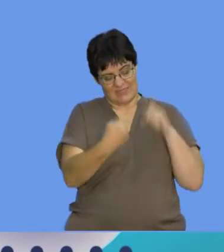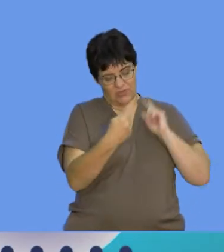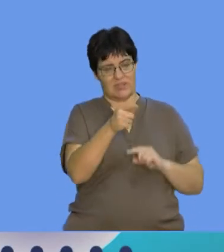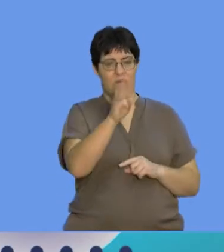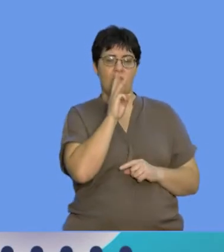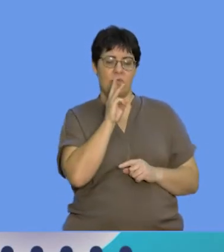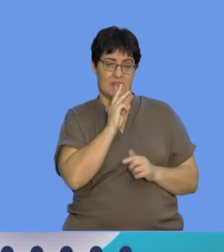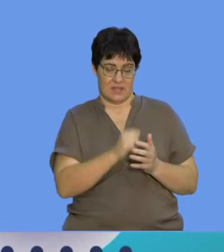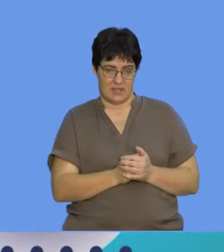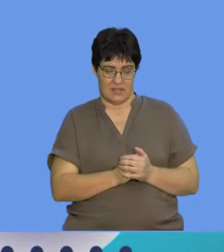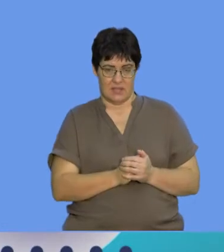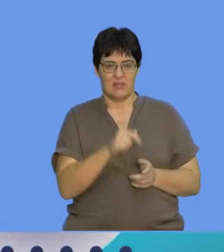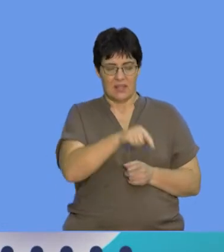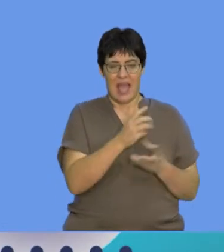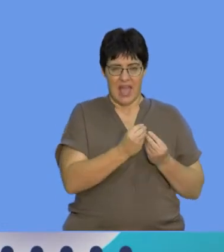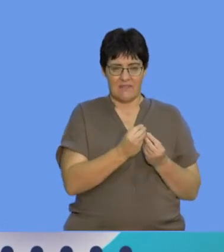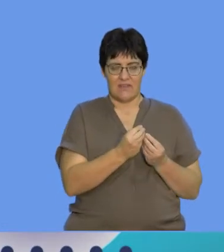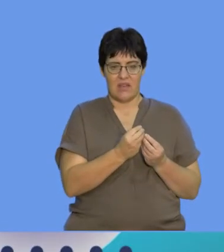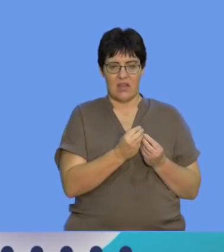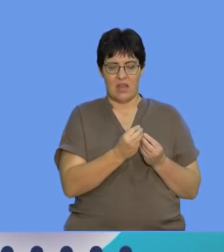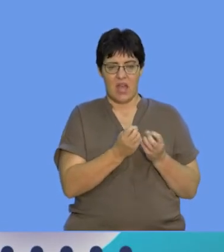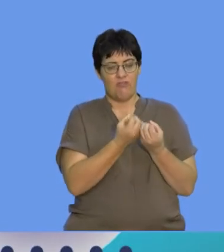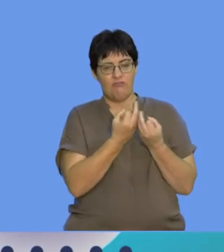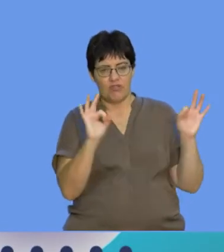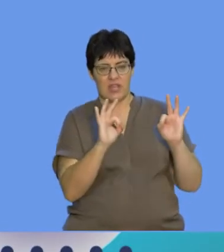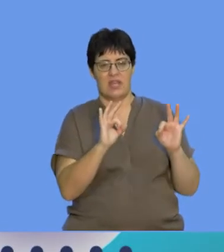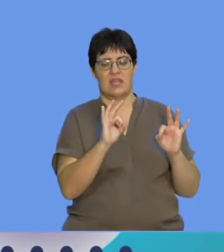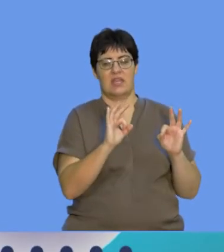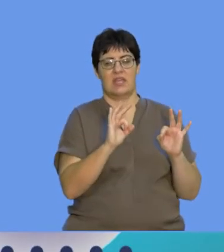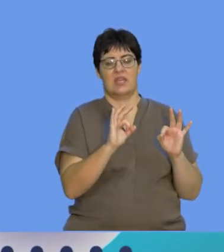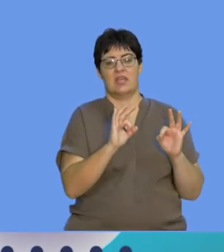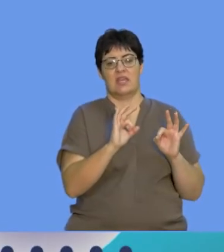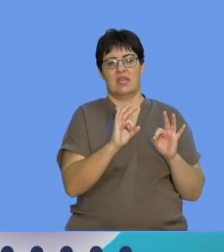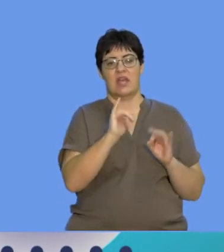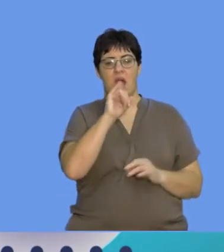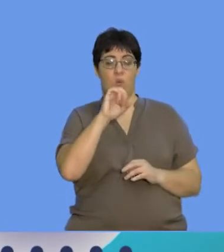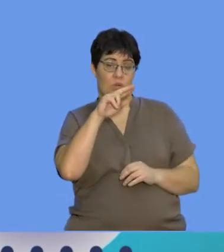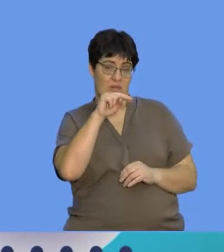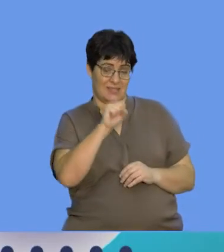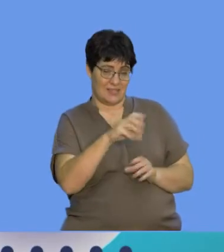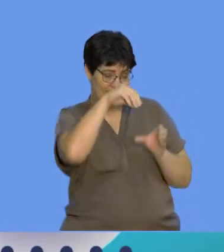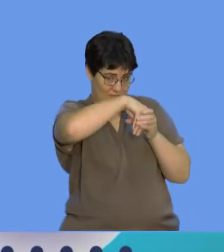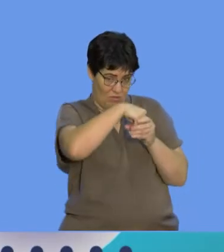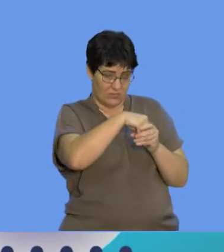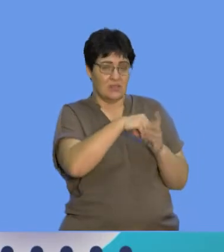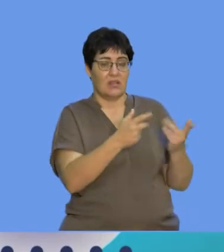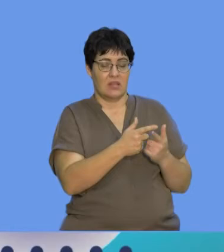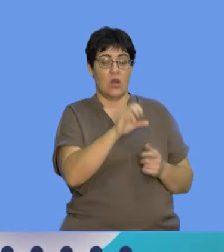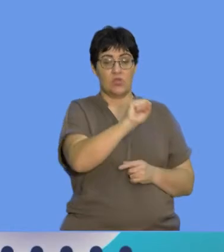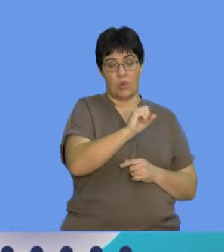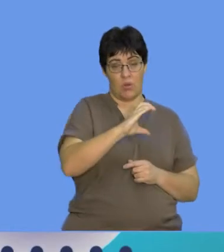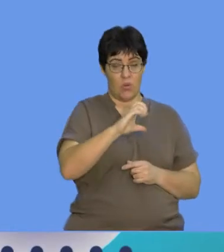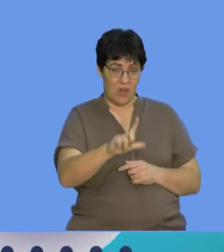will be made up of free moving ions when it is dissolved in water. In other words, it says to us that sodium chloride